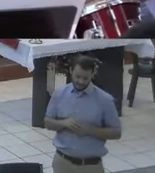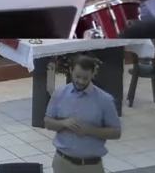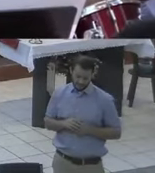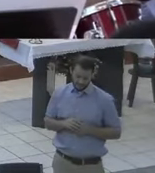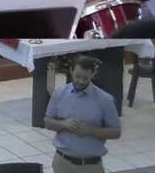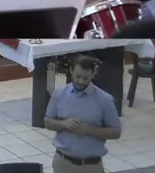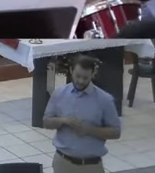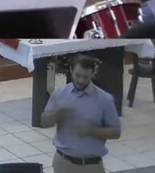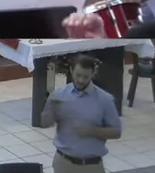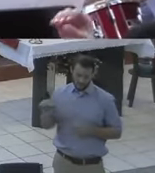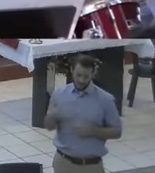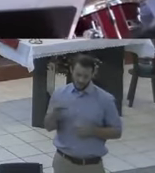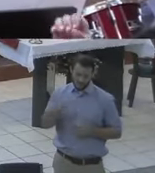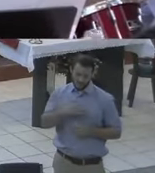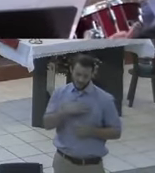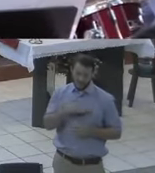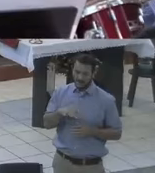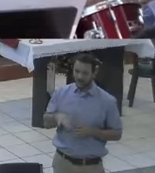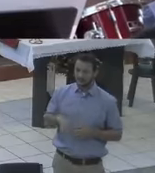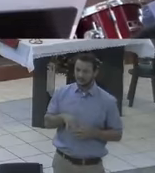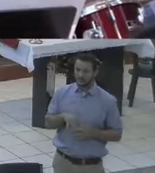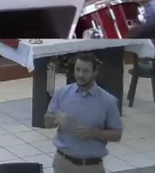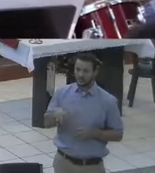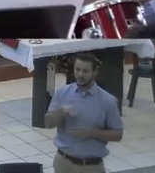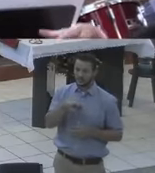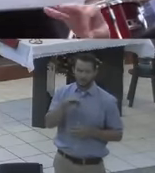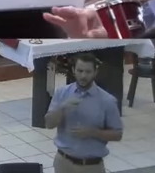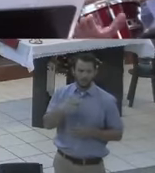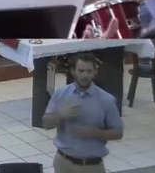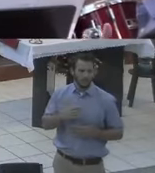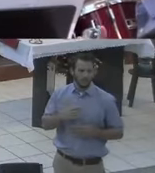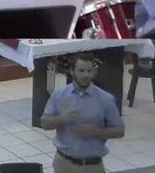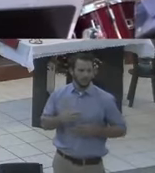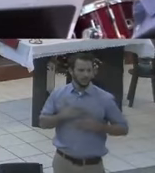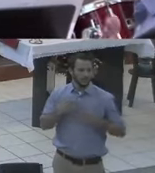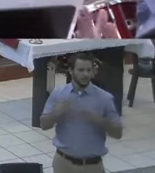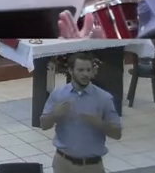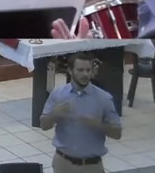worship you, O my soul.